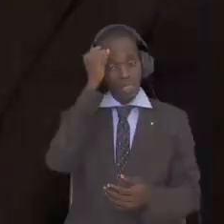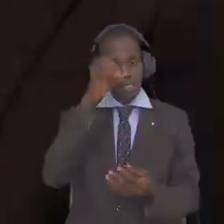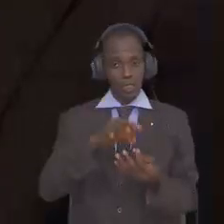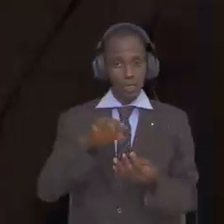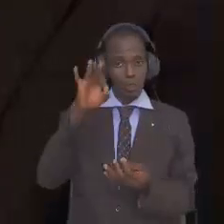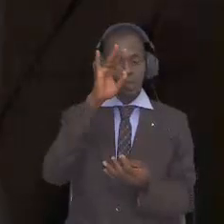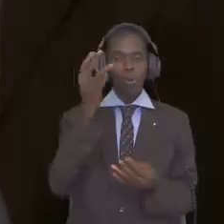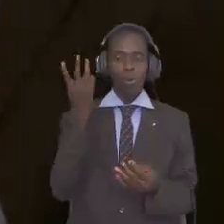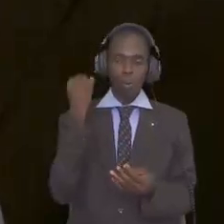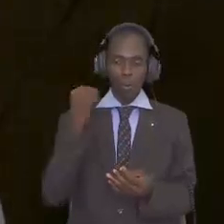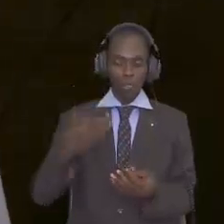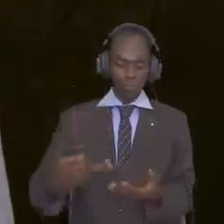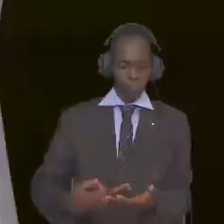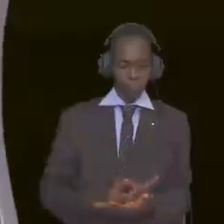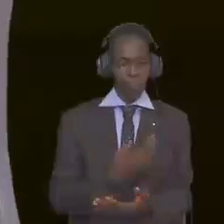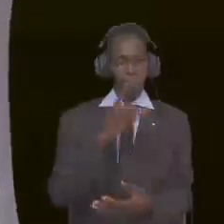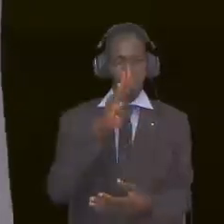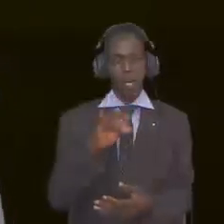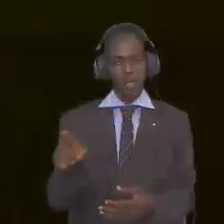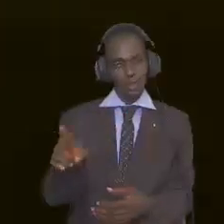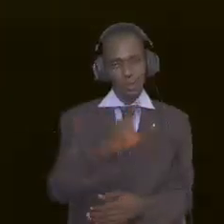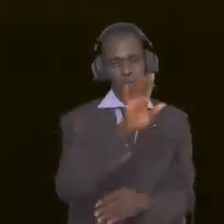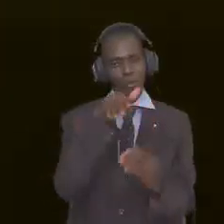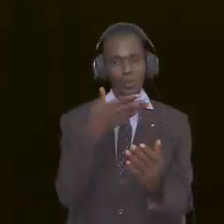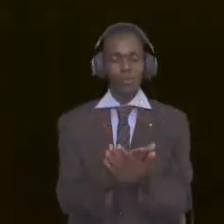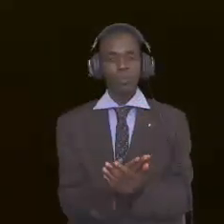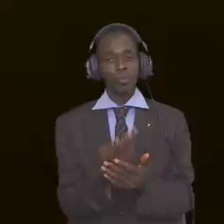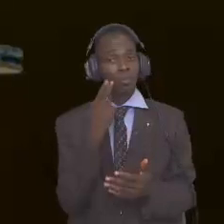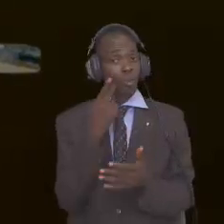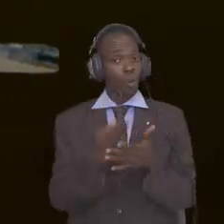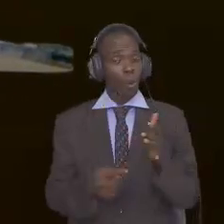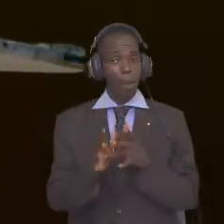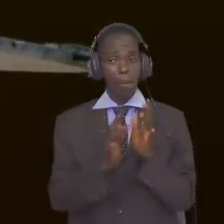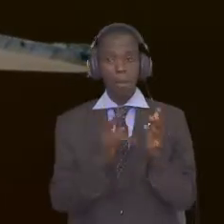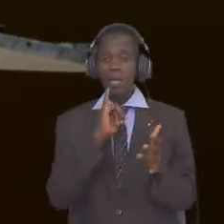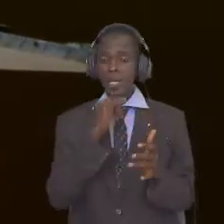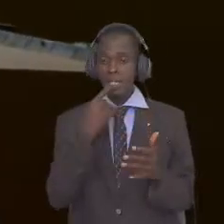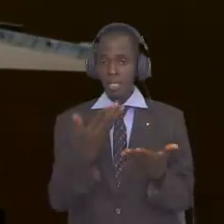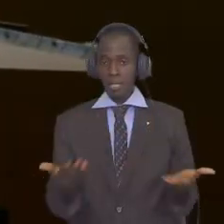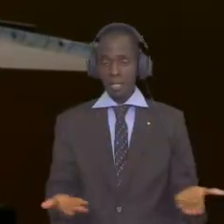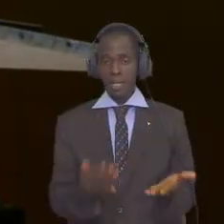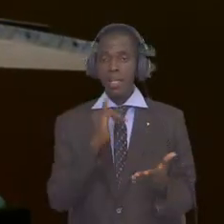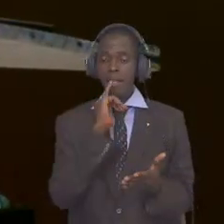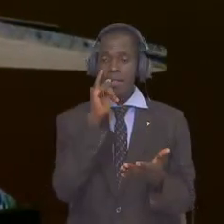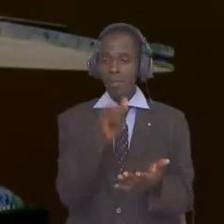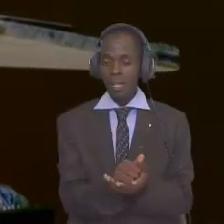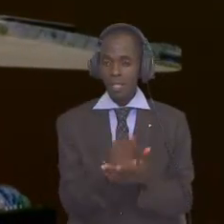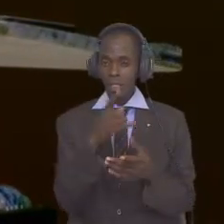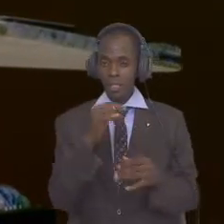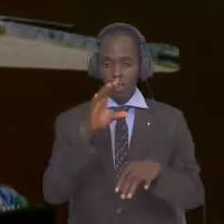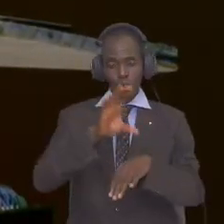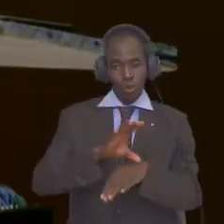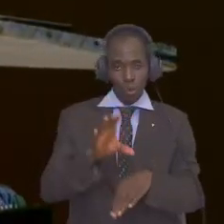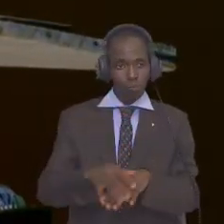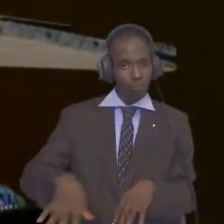was refreshed by you all. That what the Lord is telling us and teaching us here is that the church